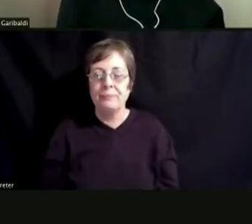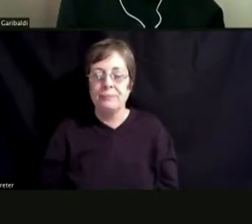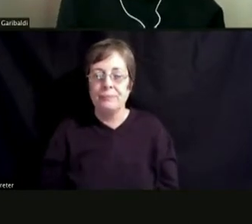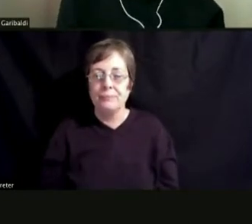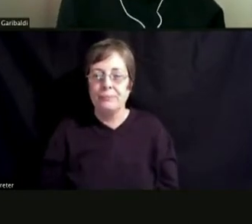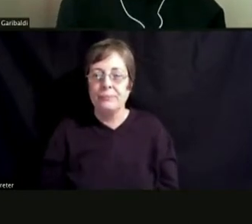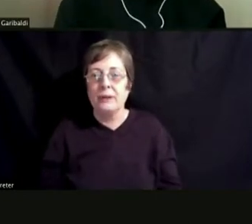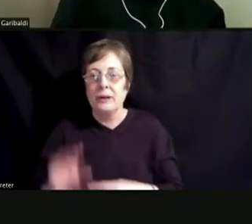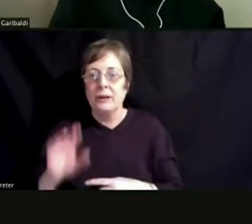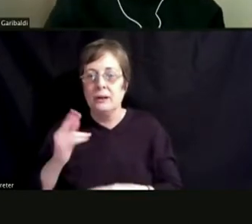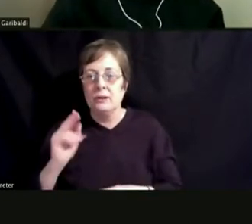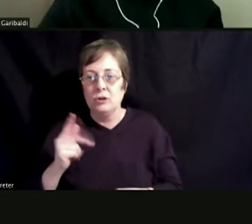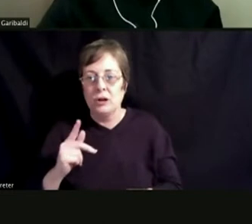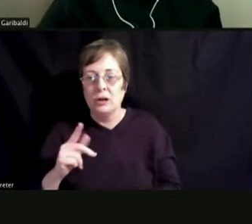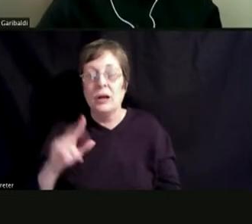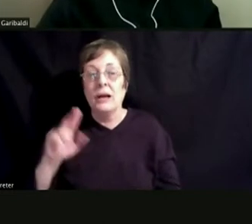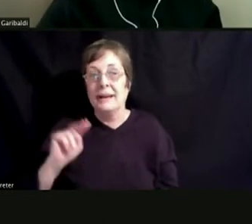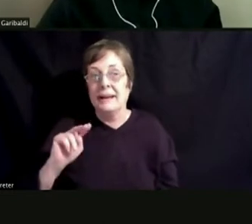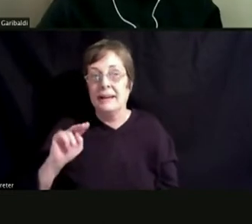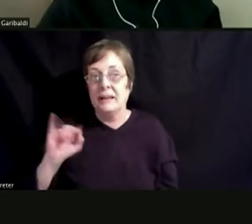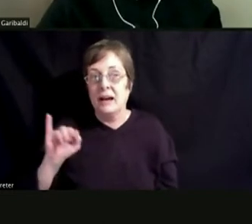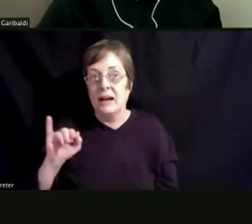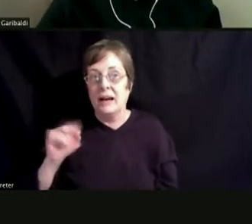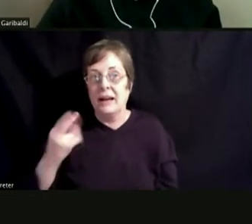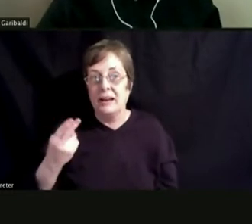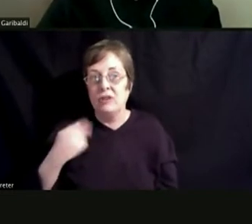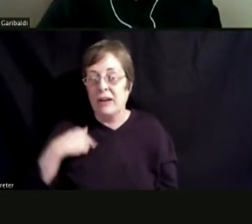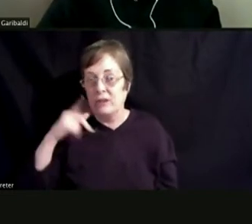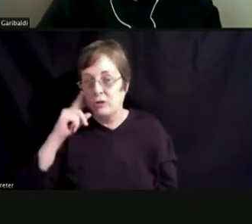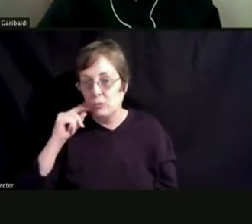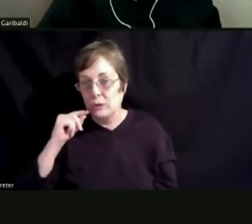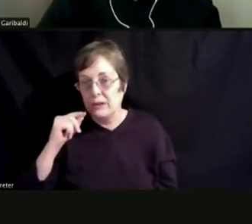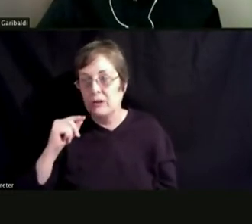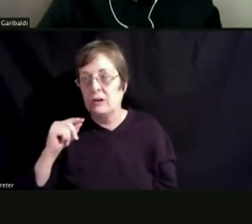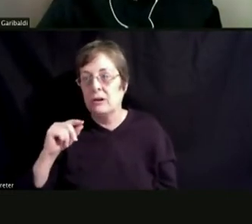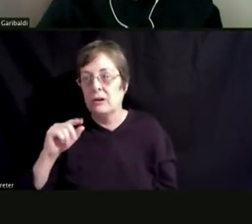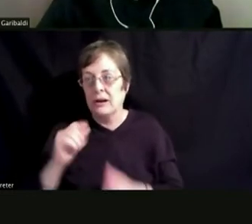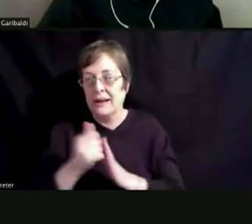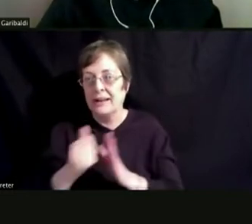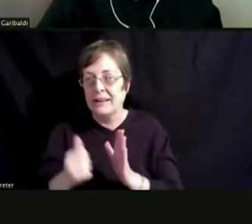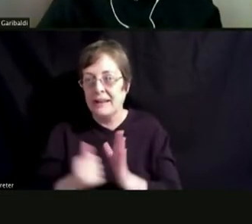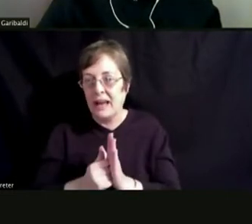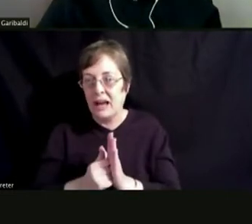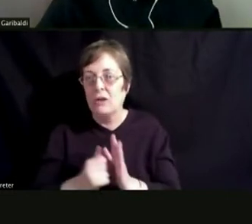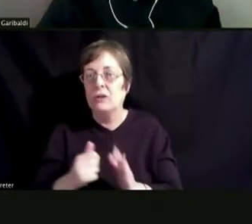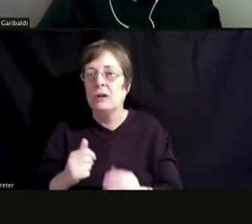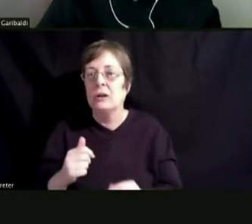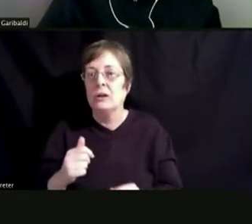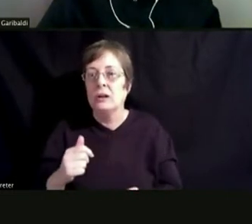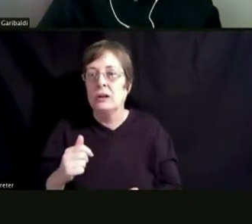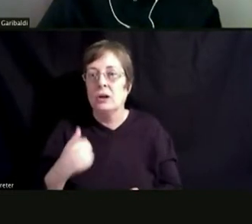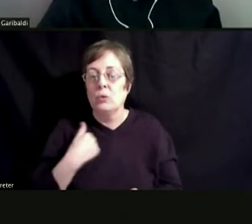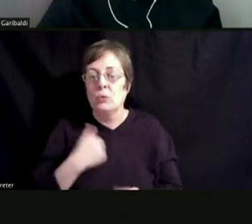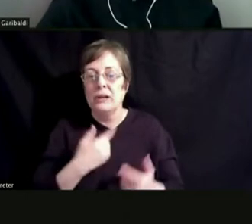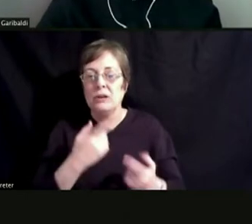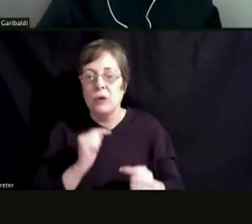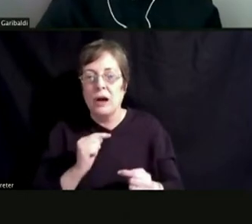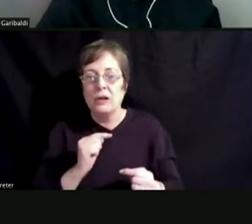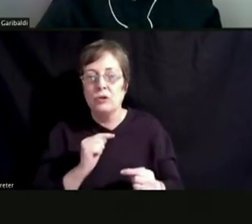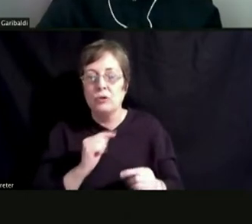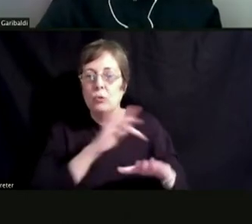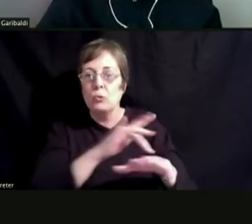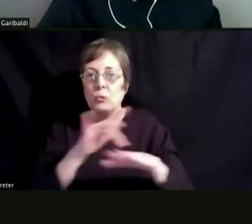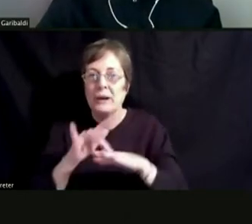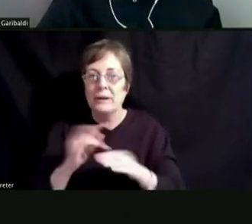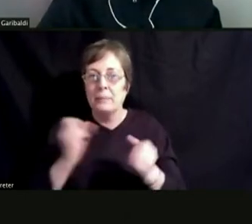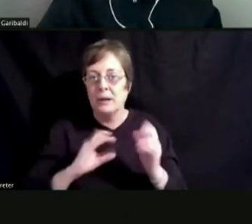And NIH has a Twitter account and NIDDK. You know, we sort of try to reach many different people through